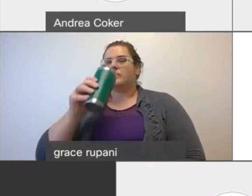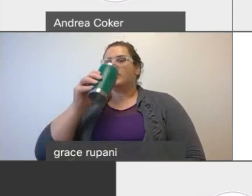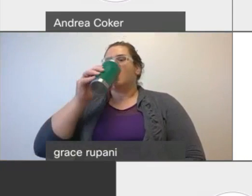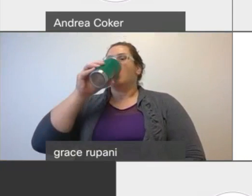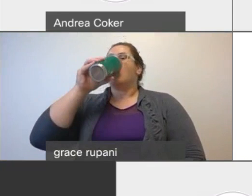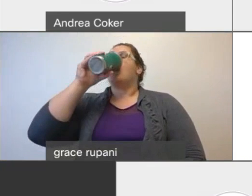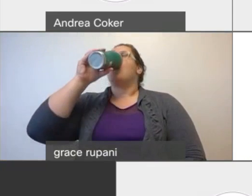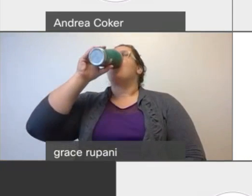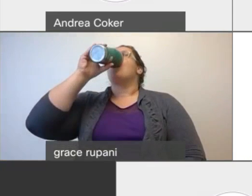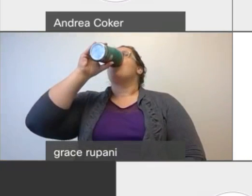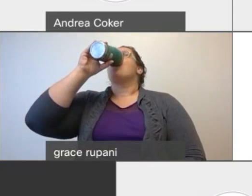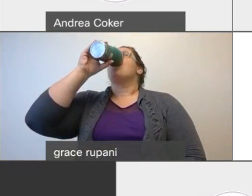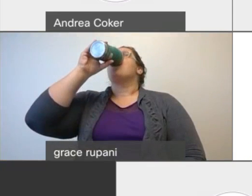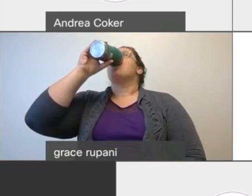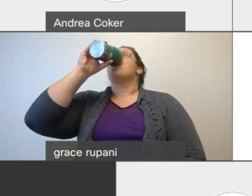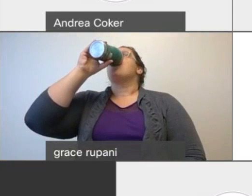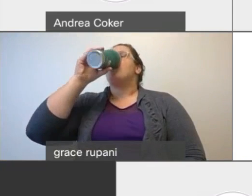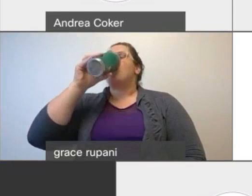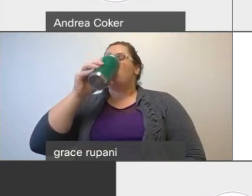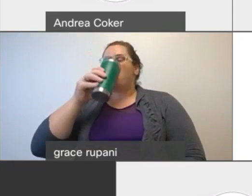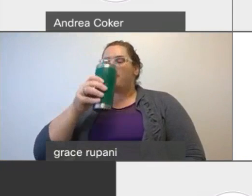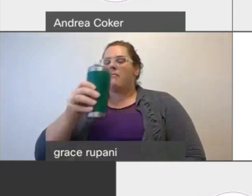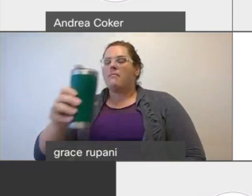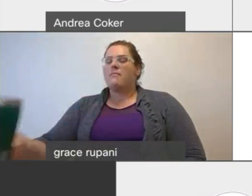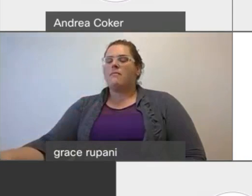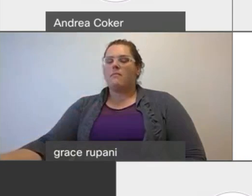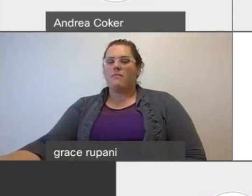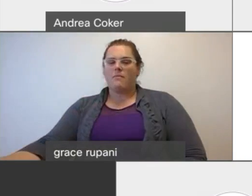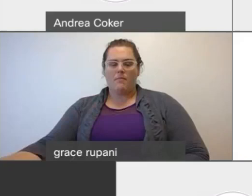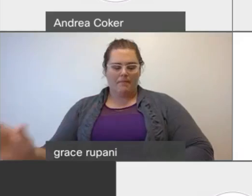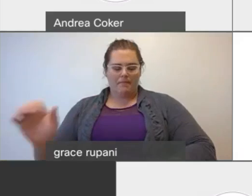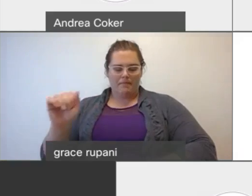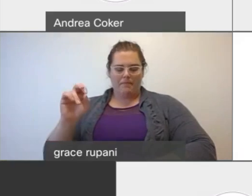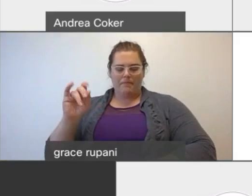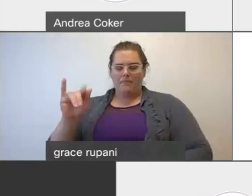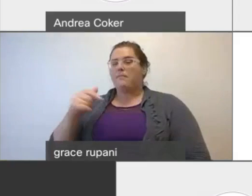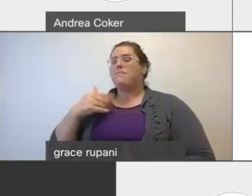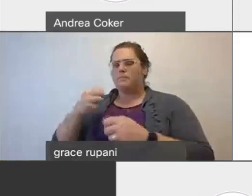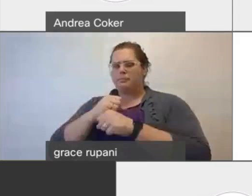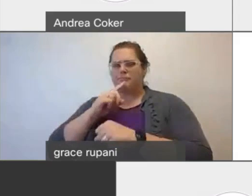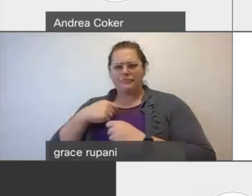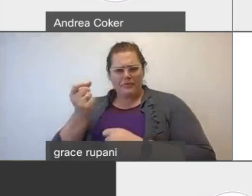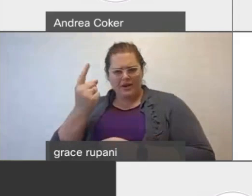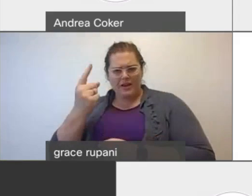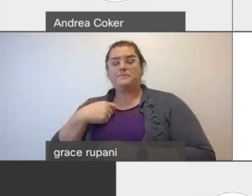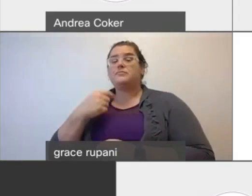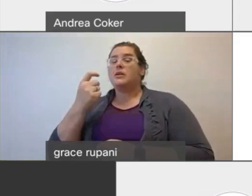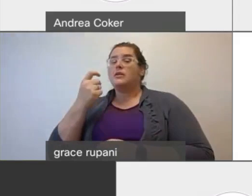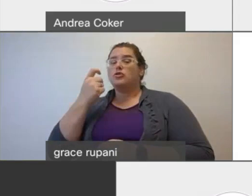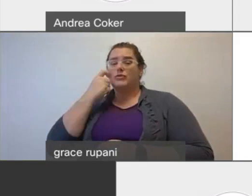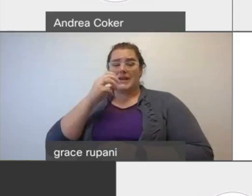So just to clarify, there's a question here. I want to make sure I understand the present vaccine status with the mayor's recent